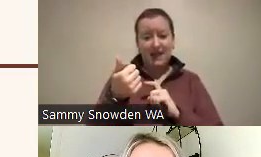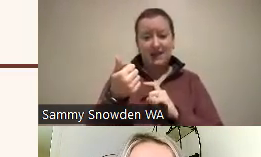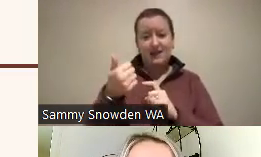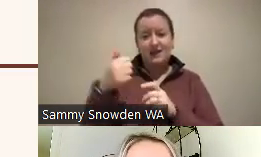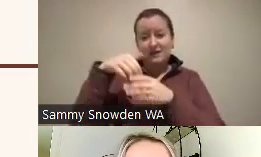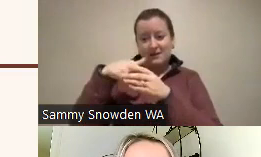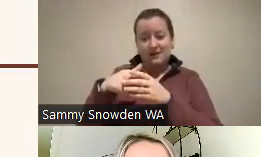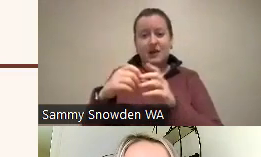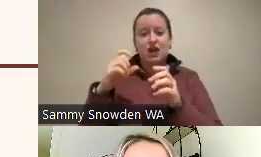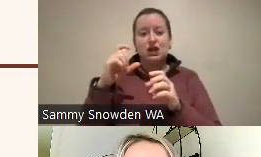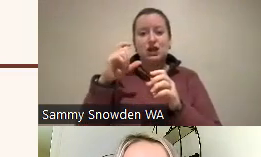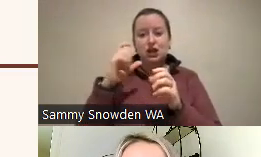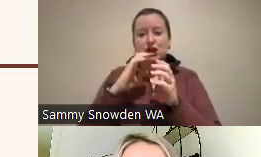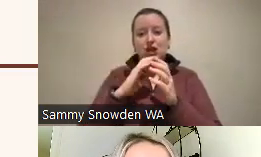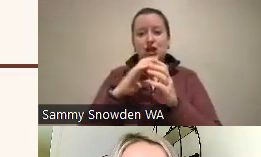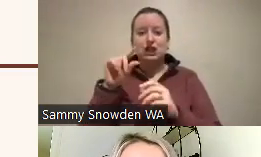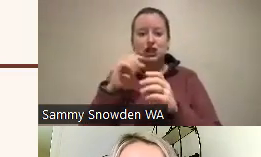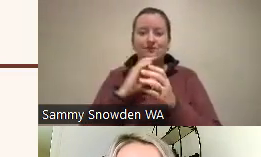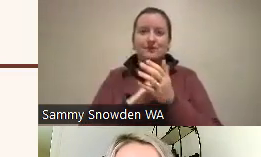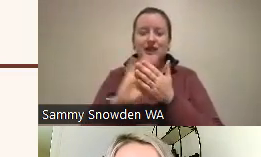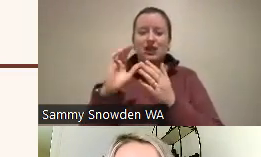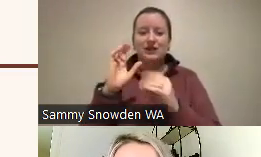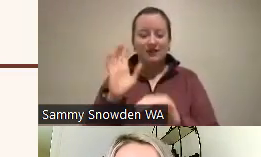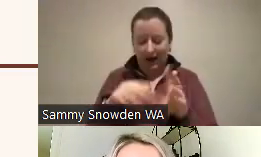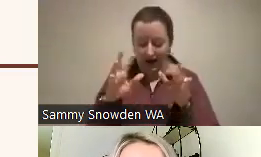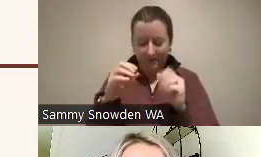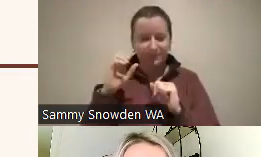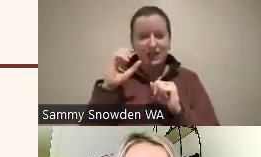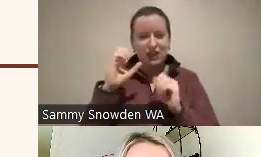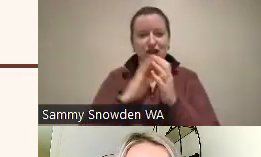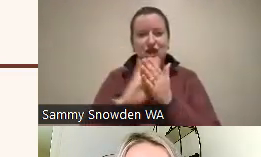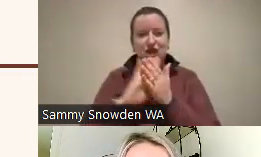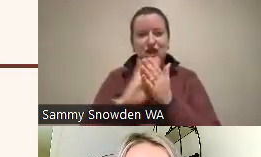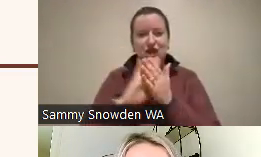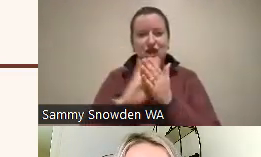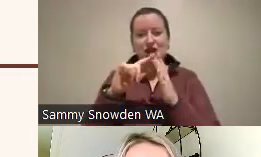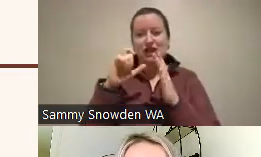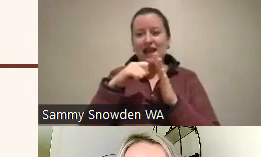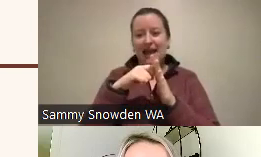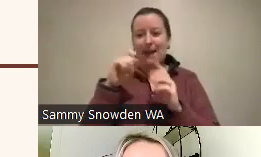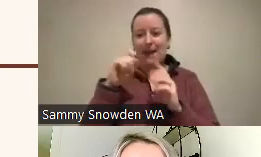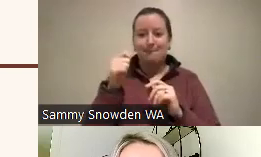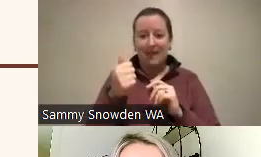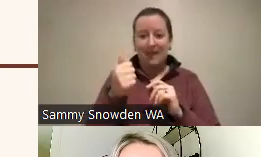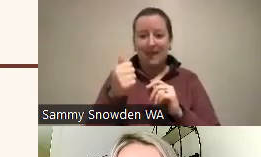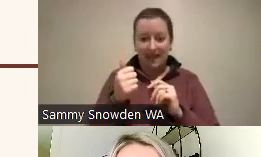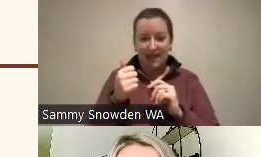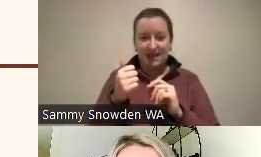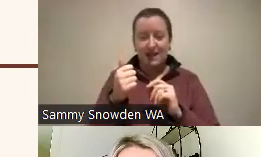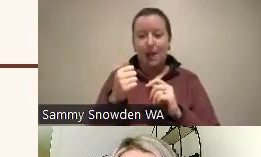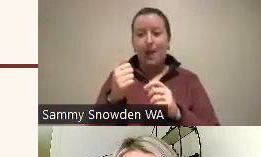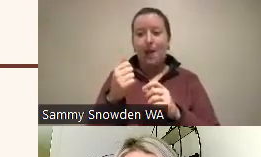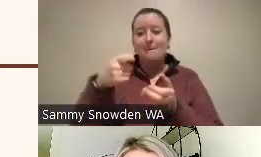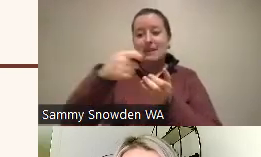plant-based stevia. And it's non-GMO. It's gluten, soy, and dairy-free. It contains no inflammatory